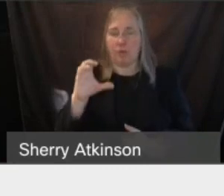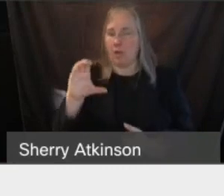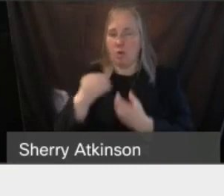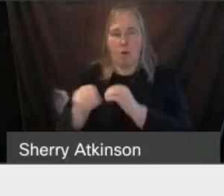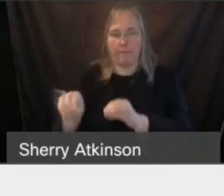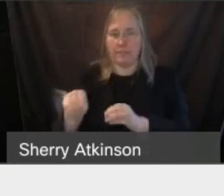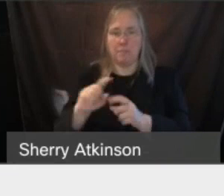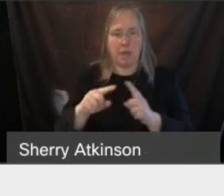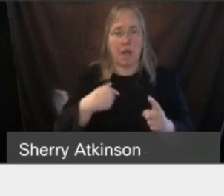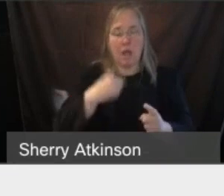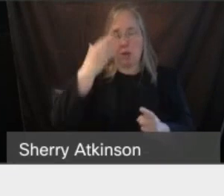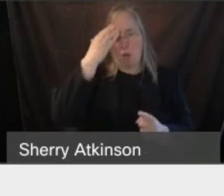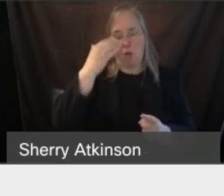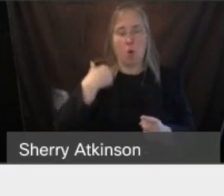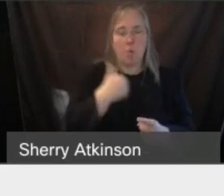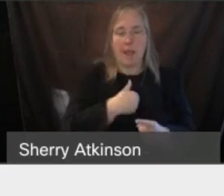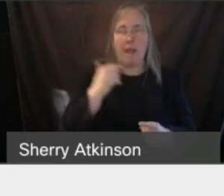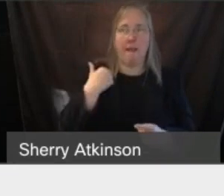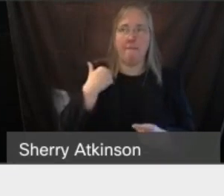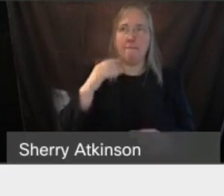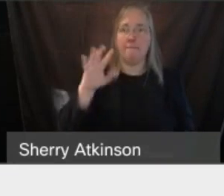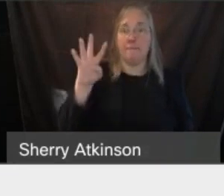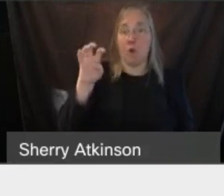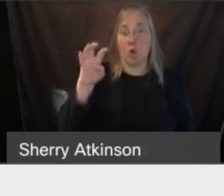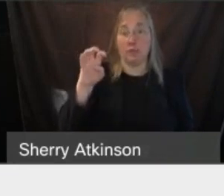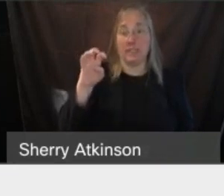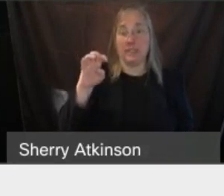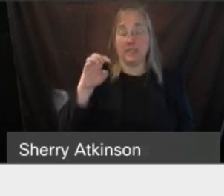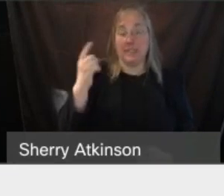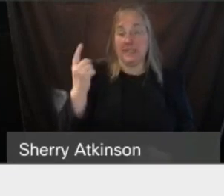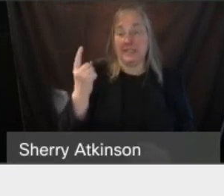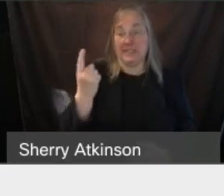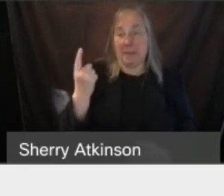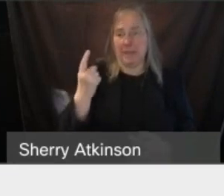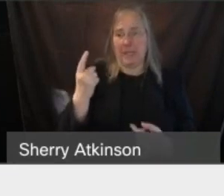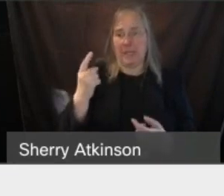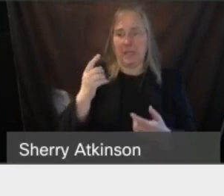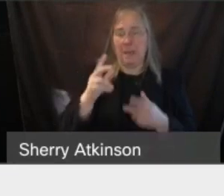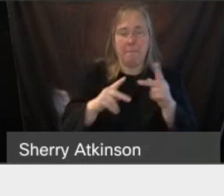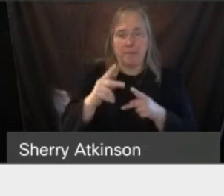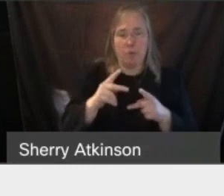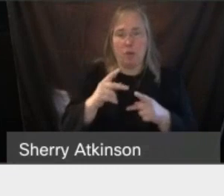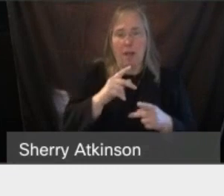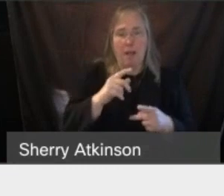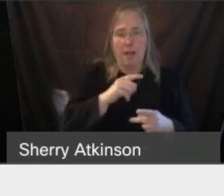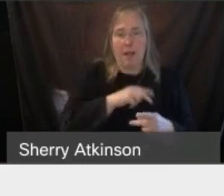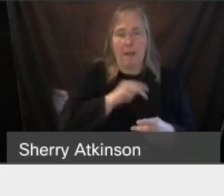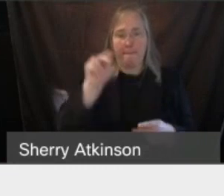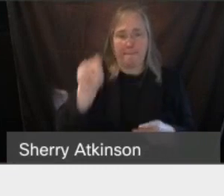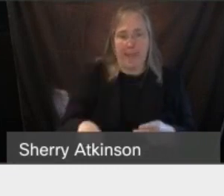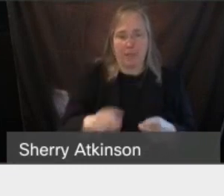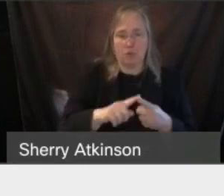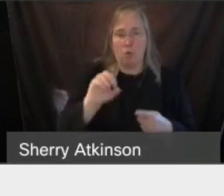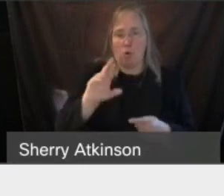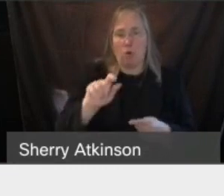I know we have 400 and some people badged to the Oracle building in Gateway. And in the last